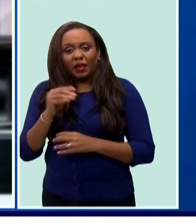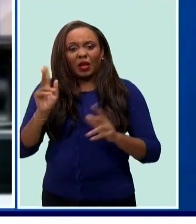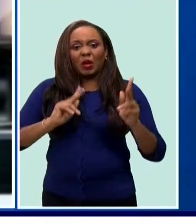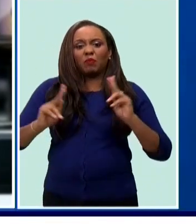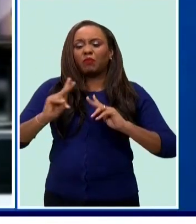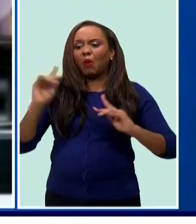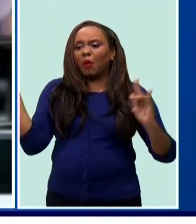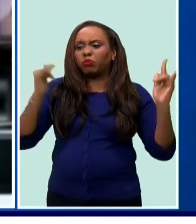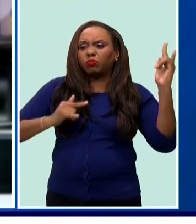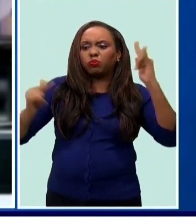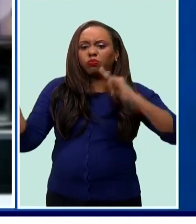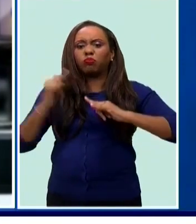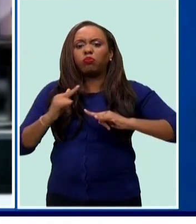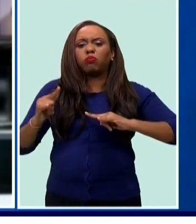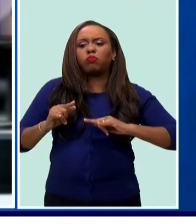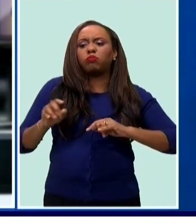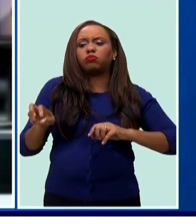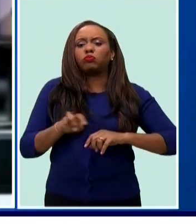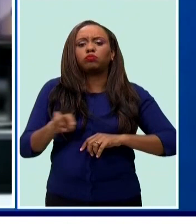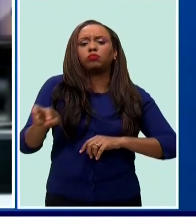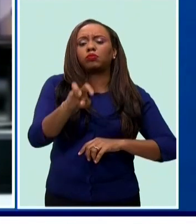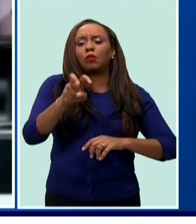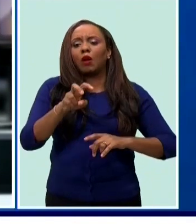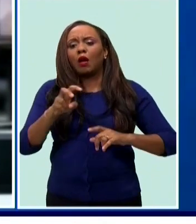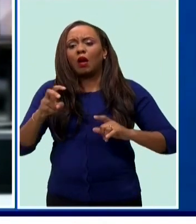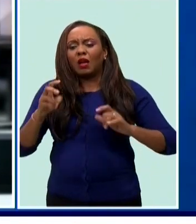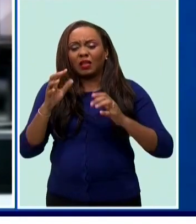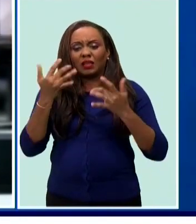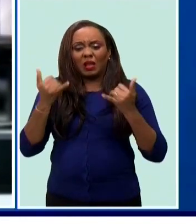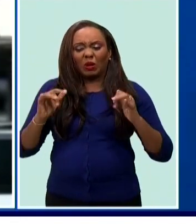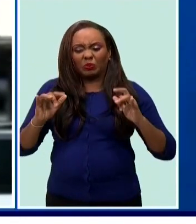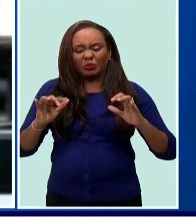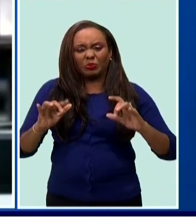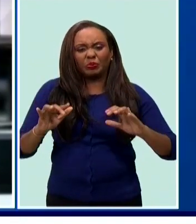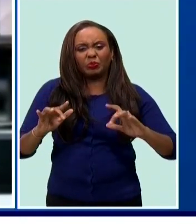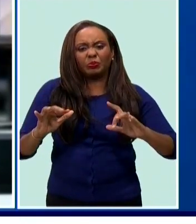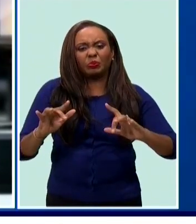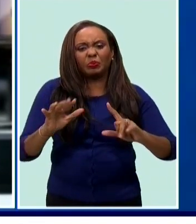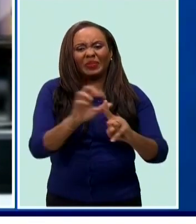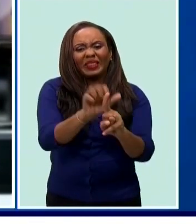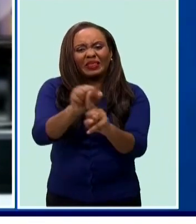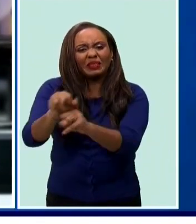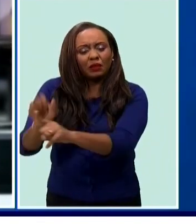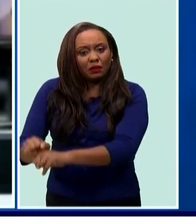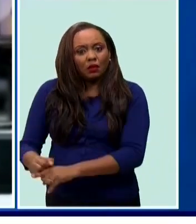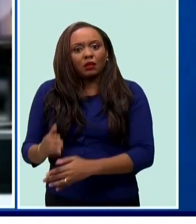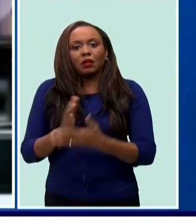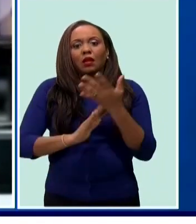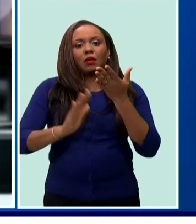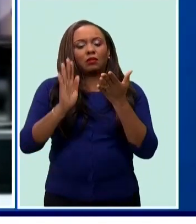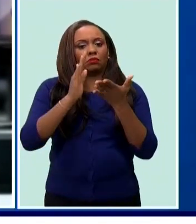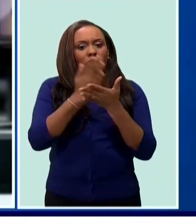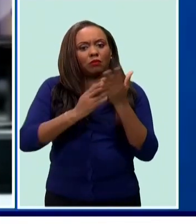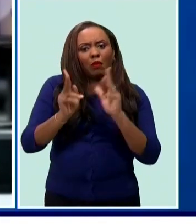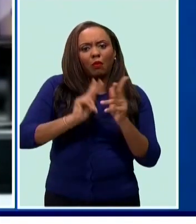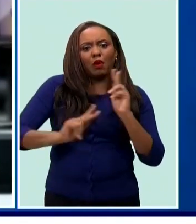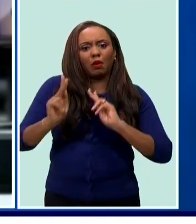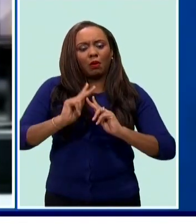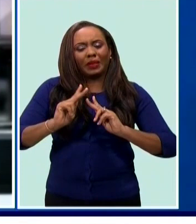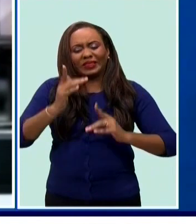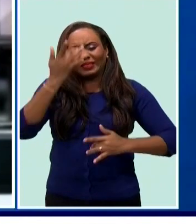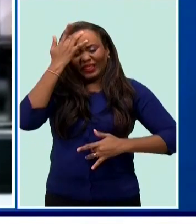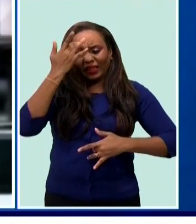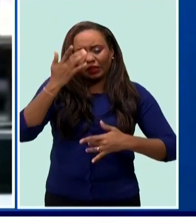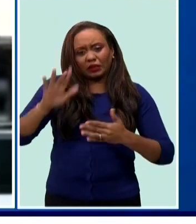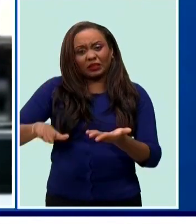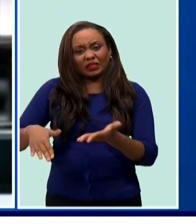the country. And Lisa, what's sad is that some people developed complications that eventually led to death. Now, Dr. George spoke at length